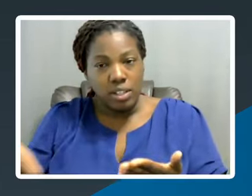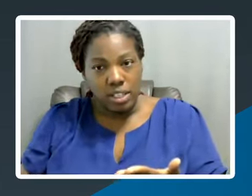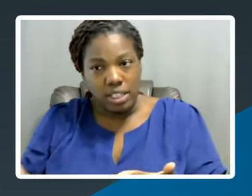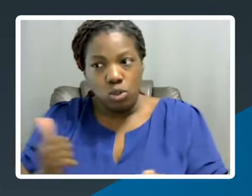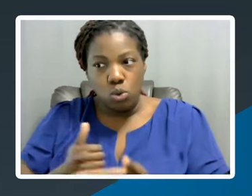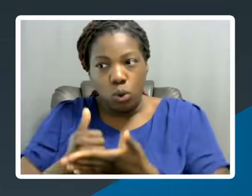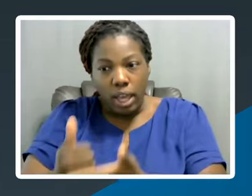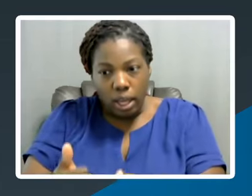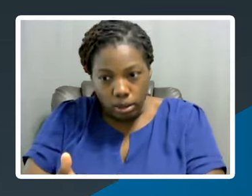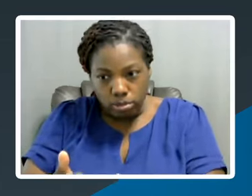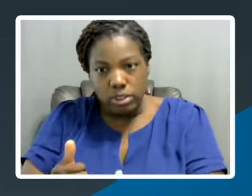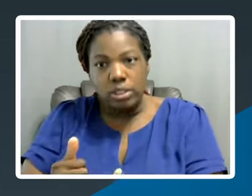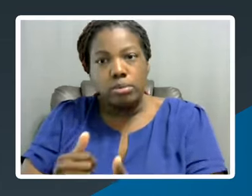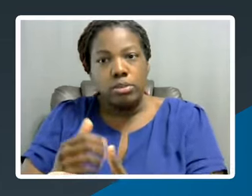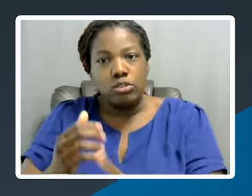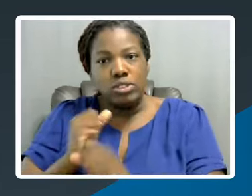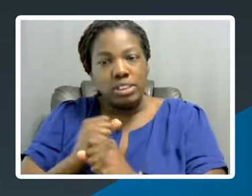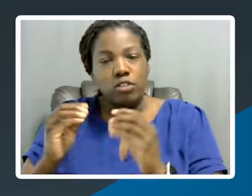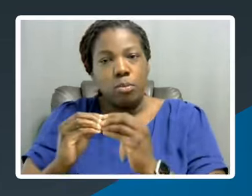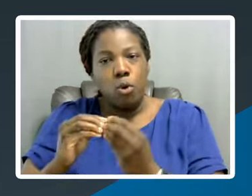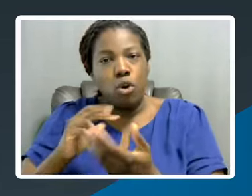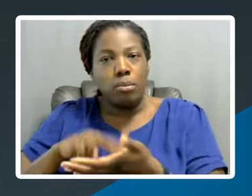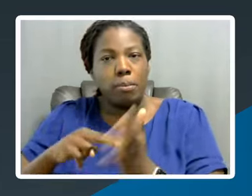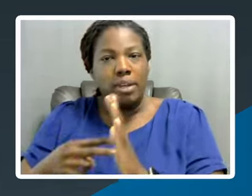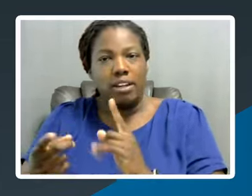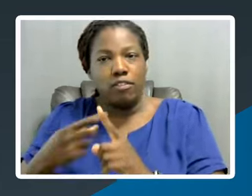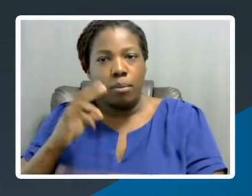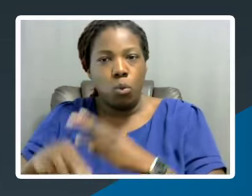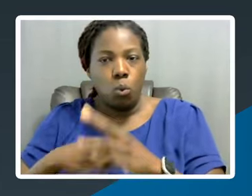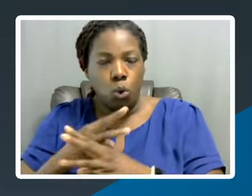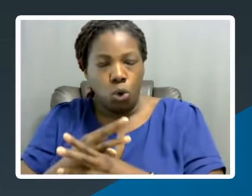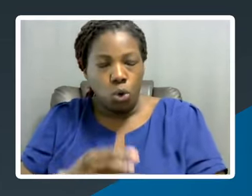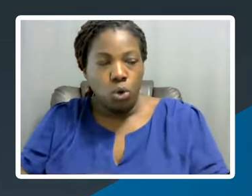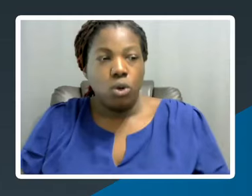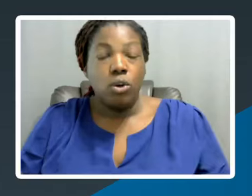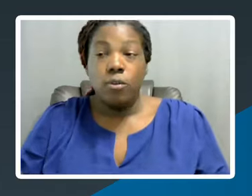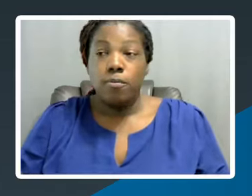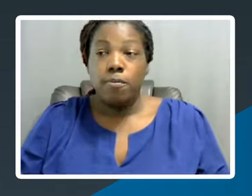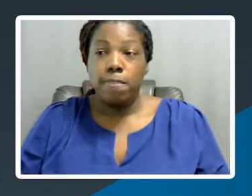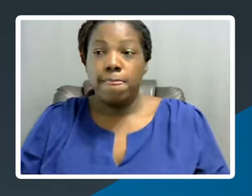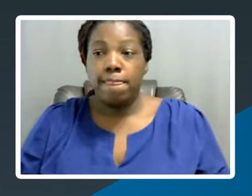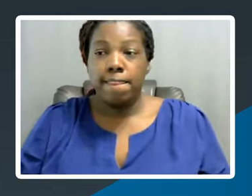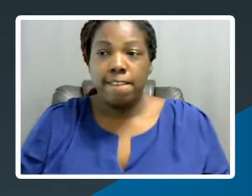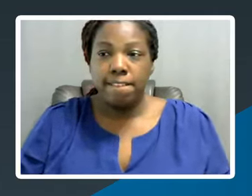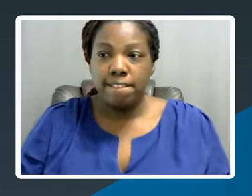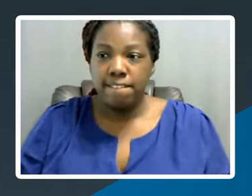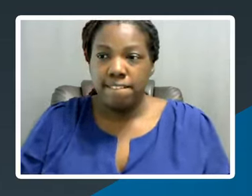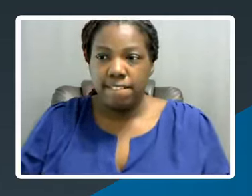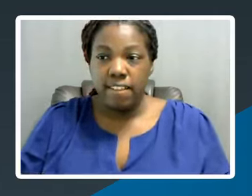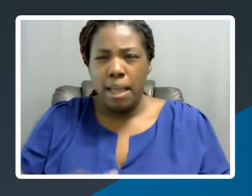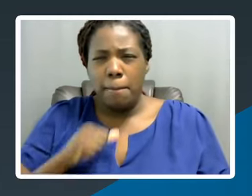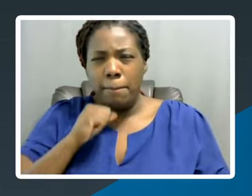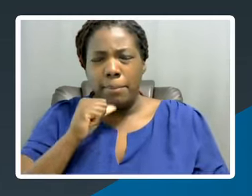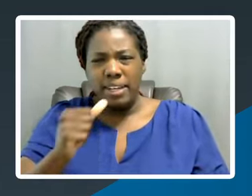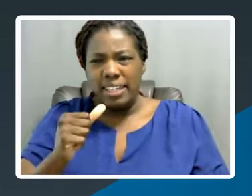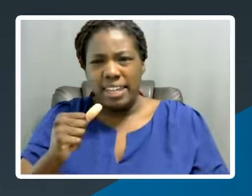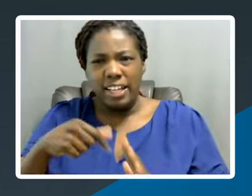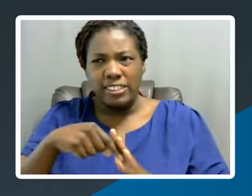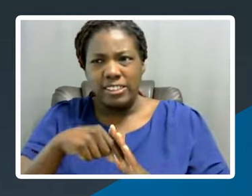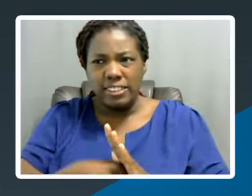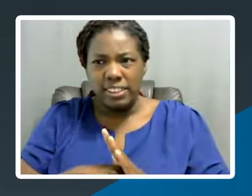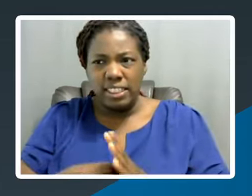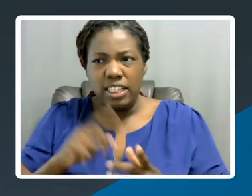meaning out of the world around them. I, for timing today, I'm not going to go into more of those, of the